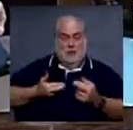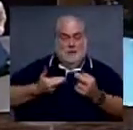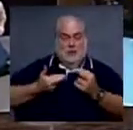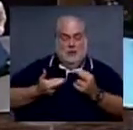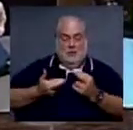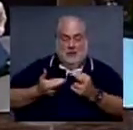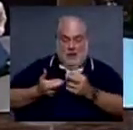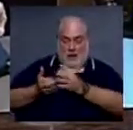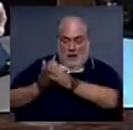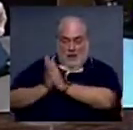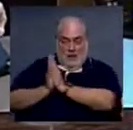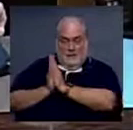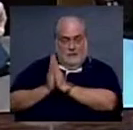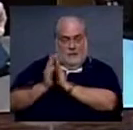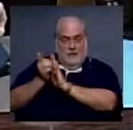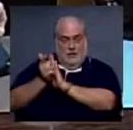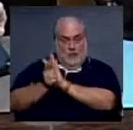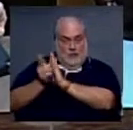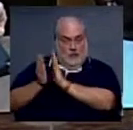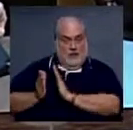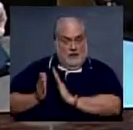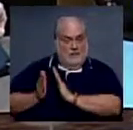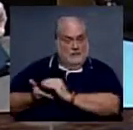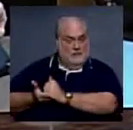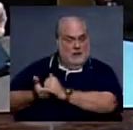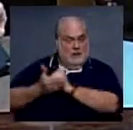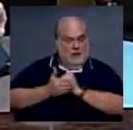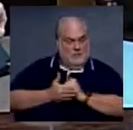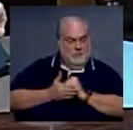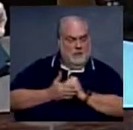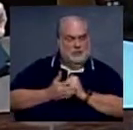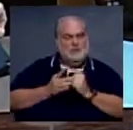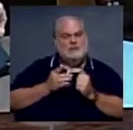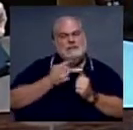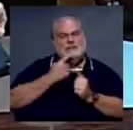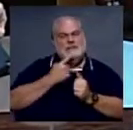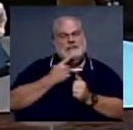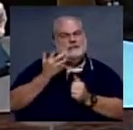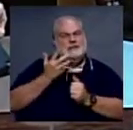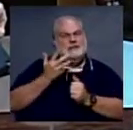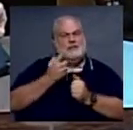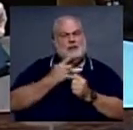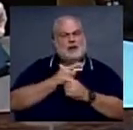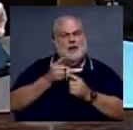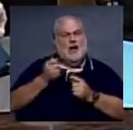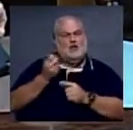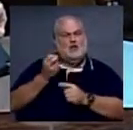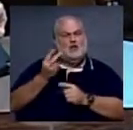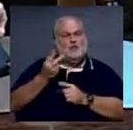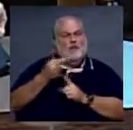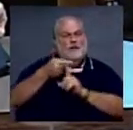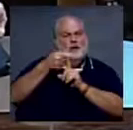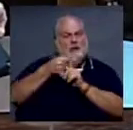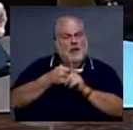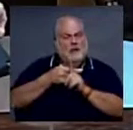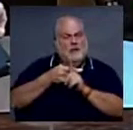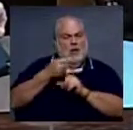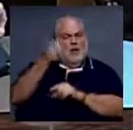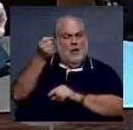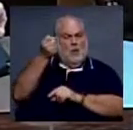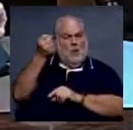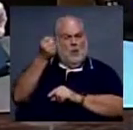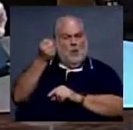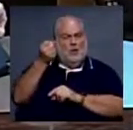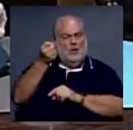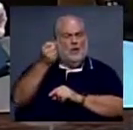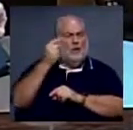city attorney draw up, and this resolution states that it is to declare a 12-month moratorium on multifamily